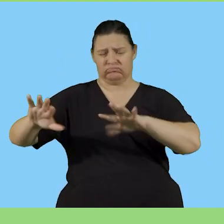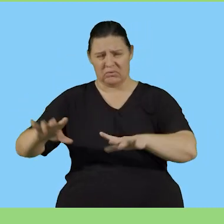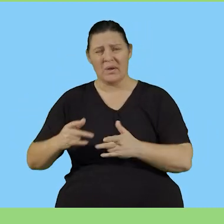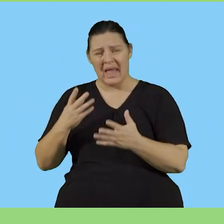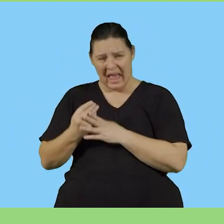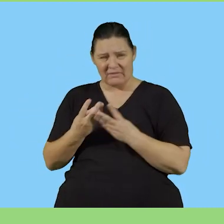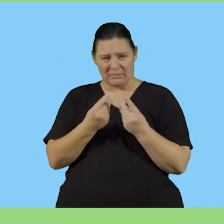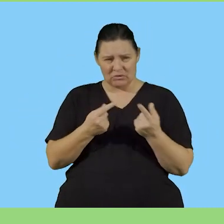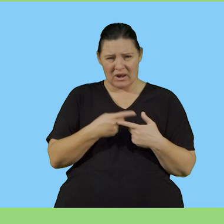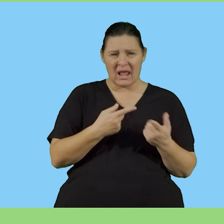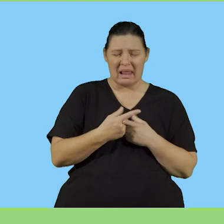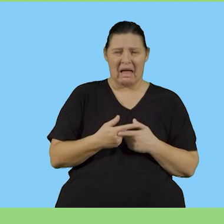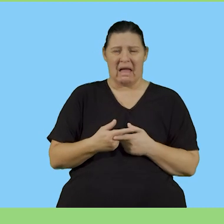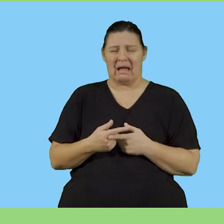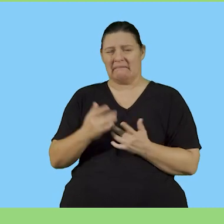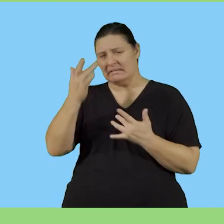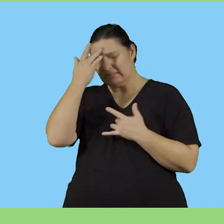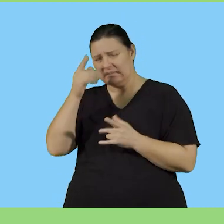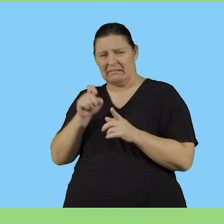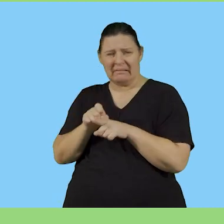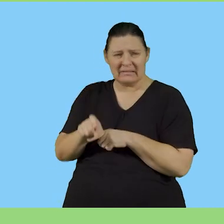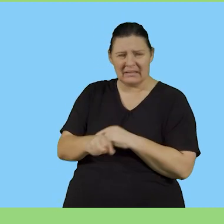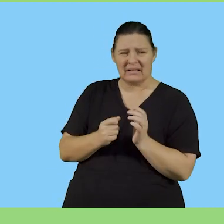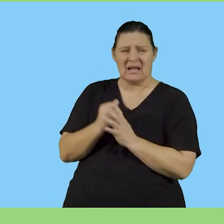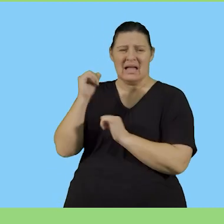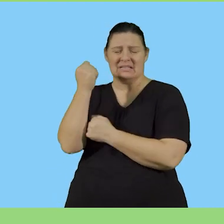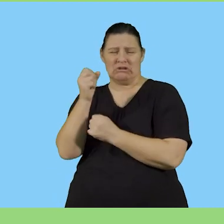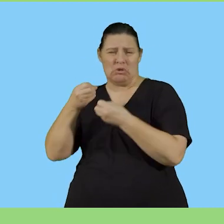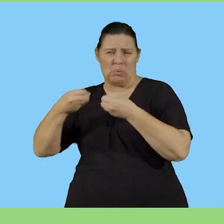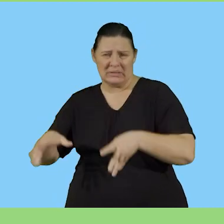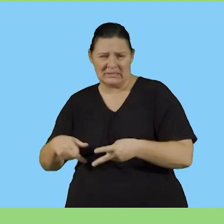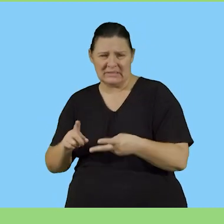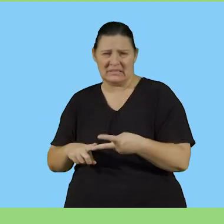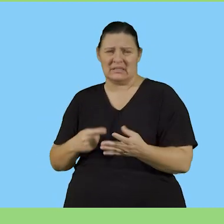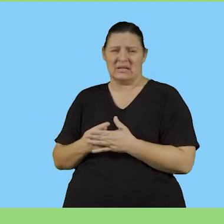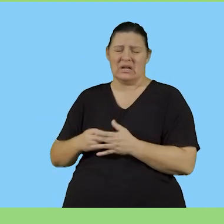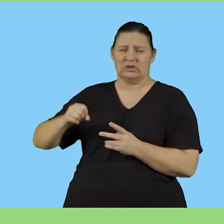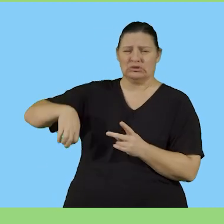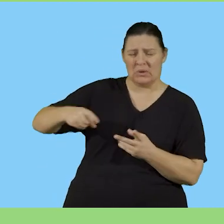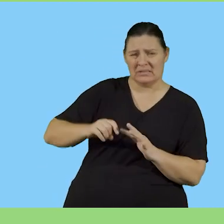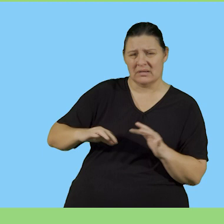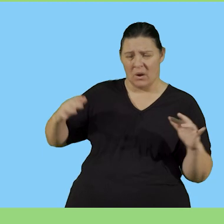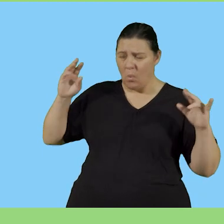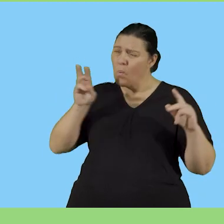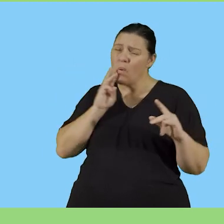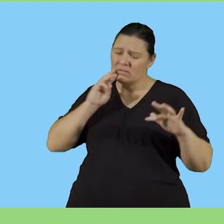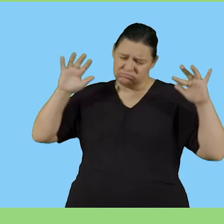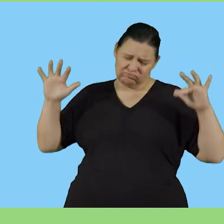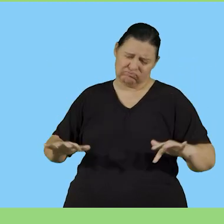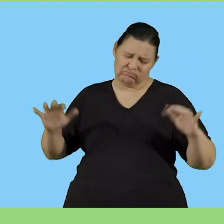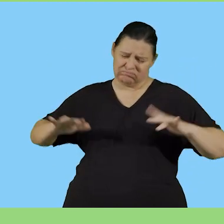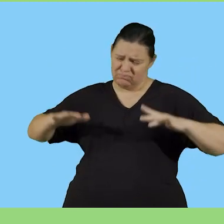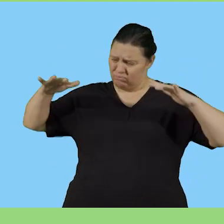toxic materials such as pesticides, industrial waste, sewage into the